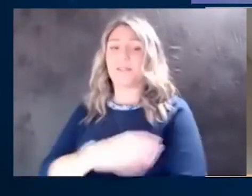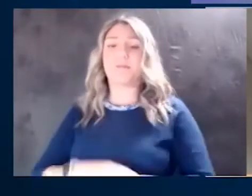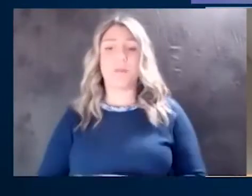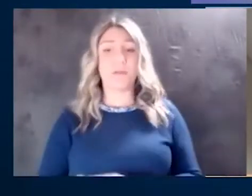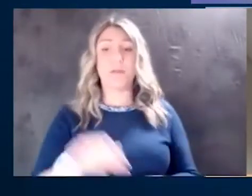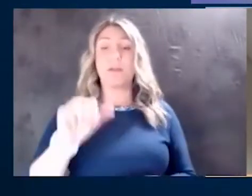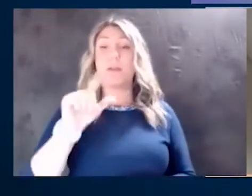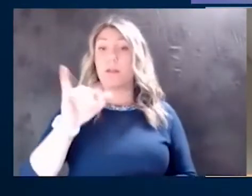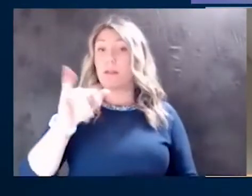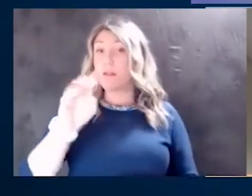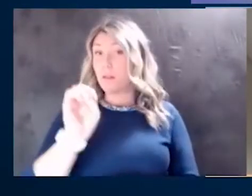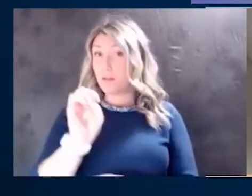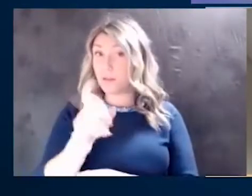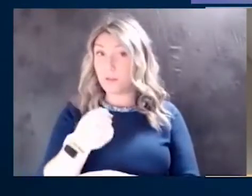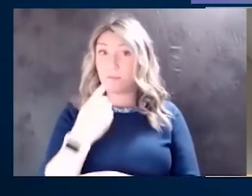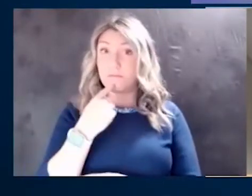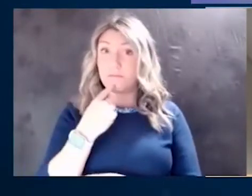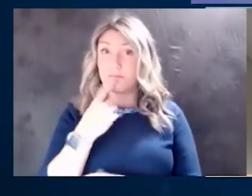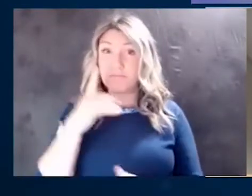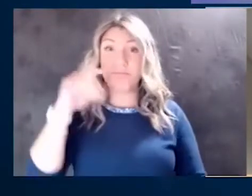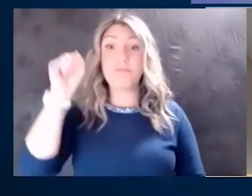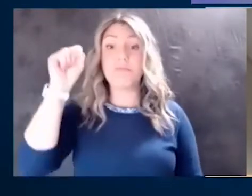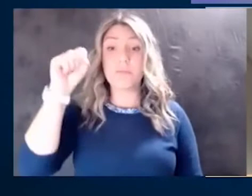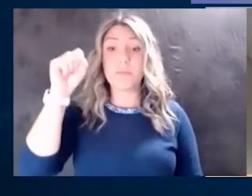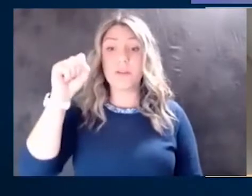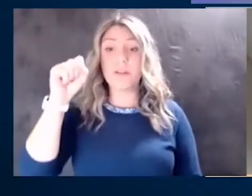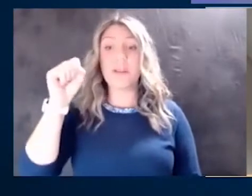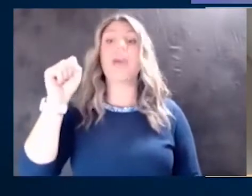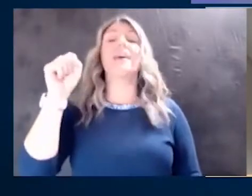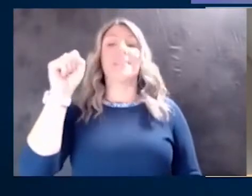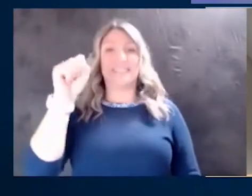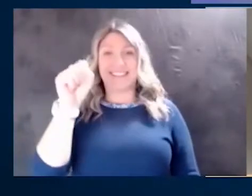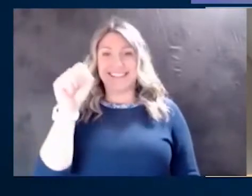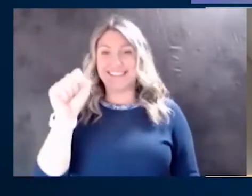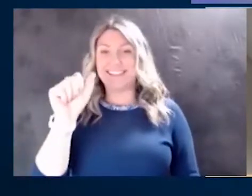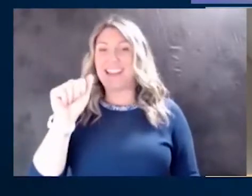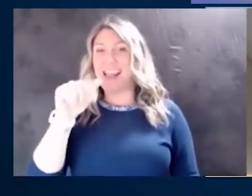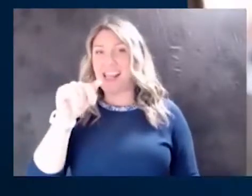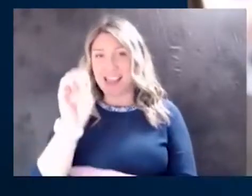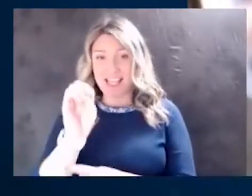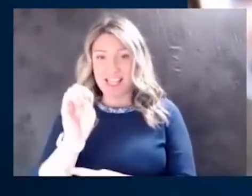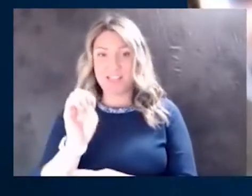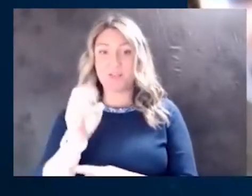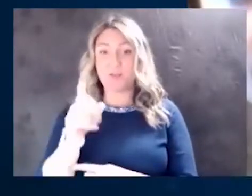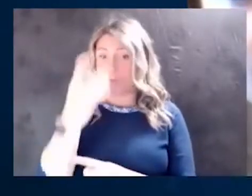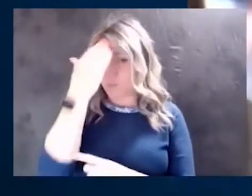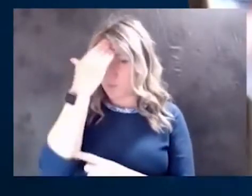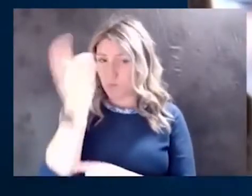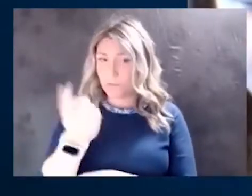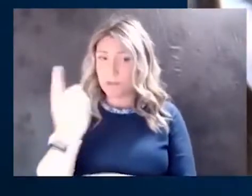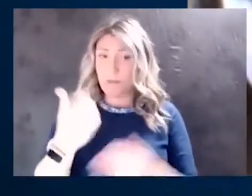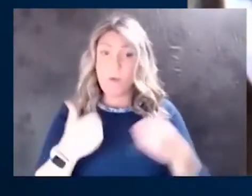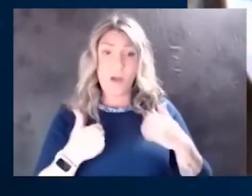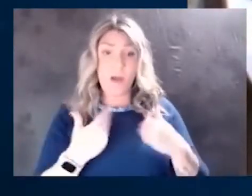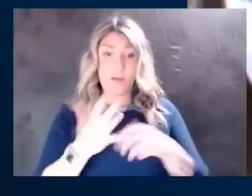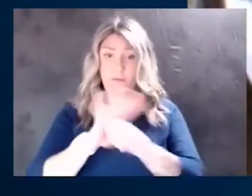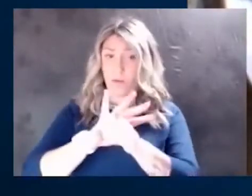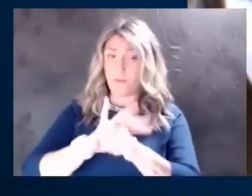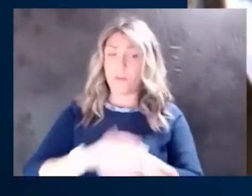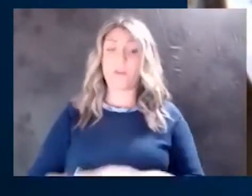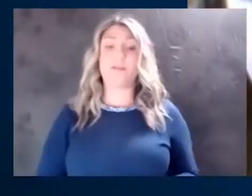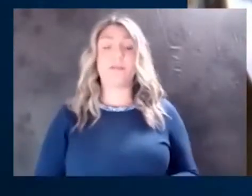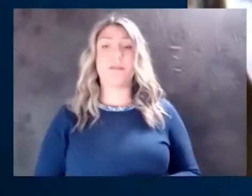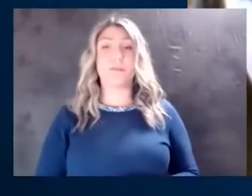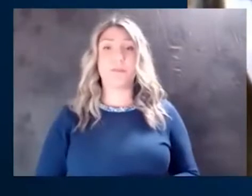I have that? Wait a minute. No. Yes, Alice. How did the folk? You knew somebody who said thought they had COVID too. Is that